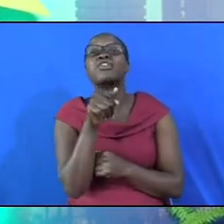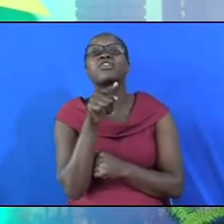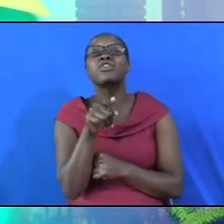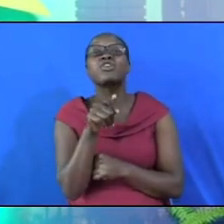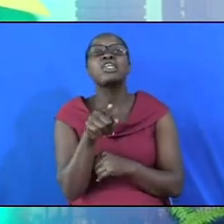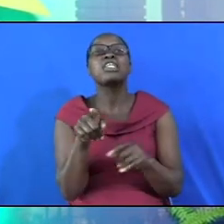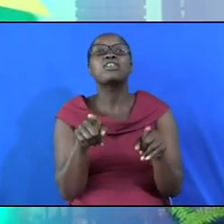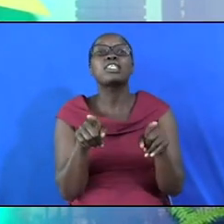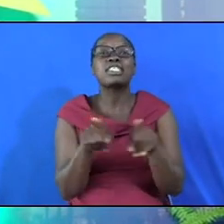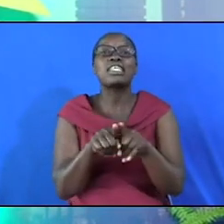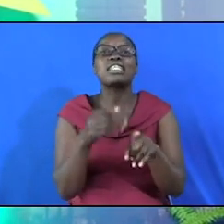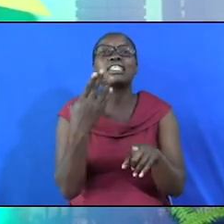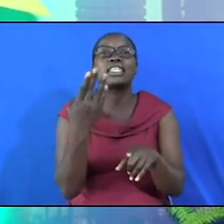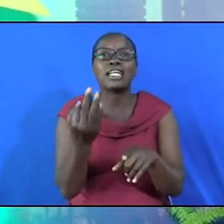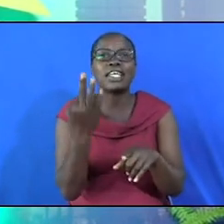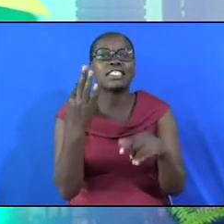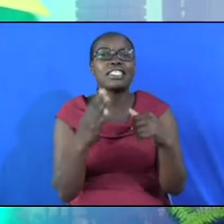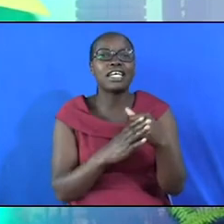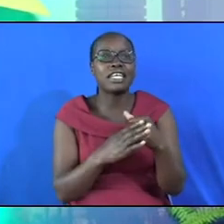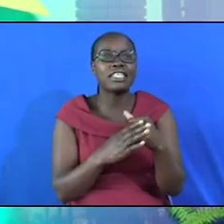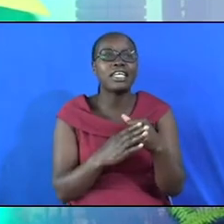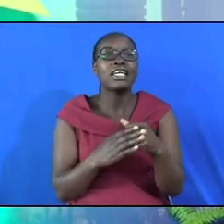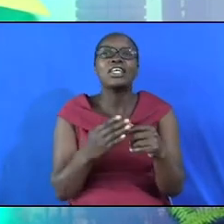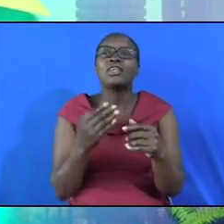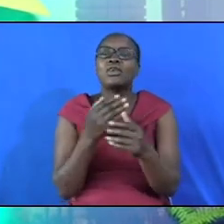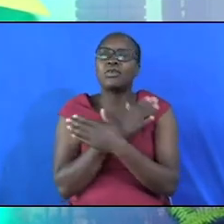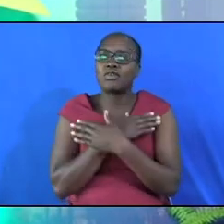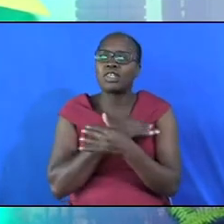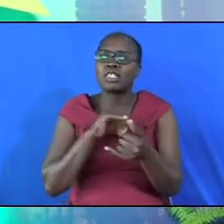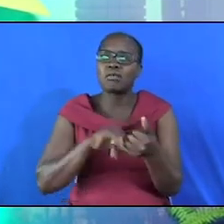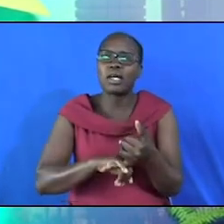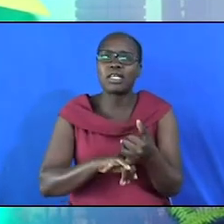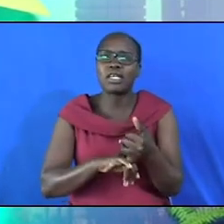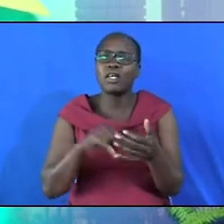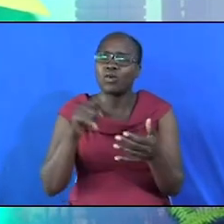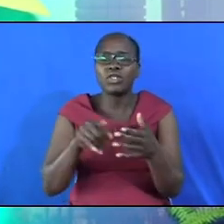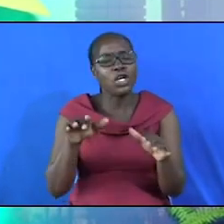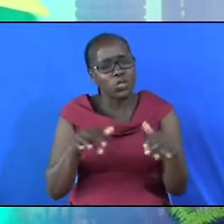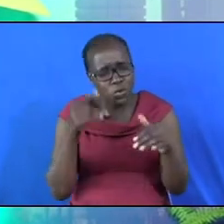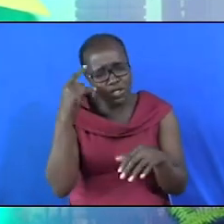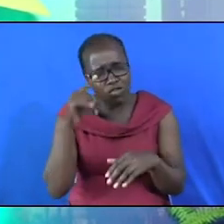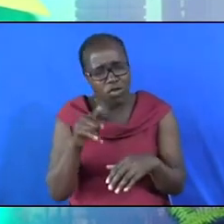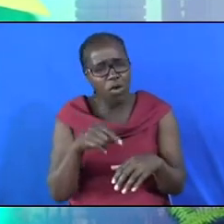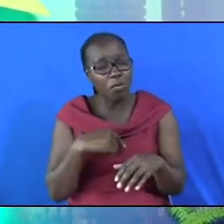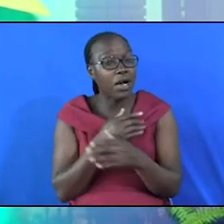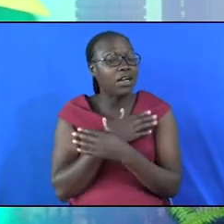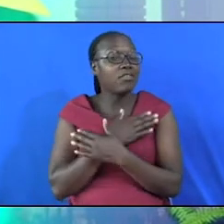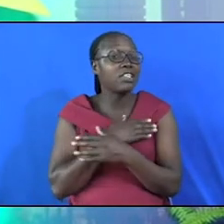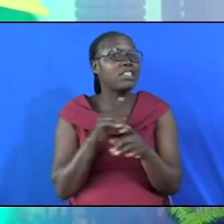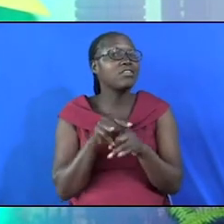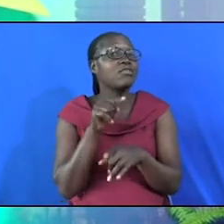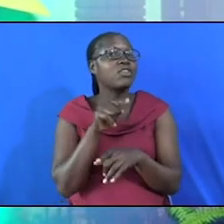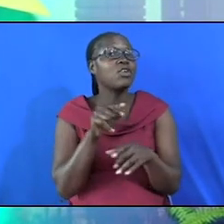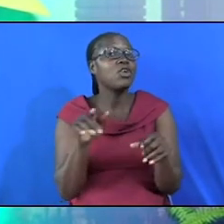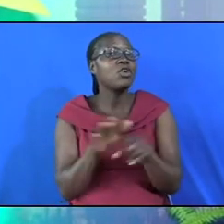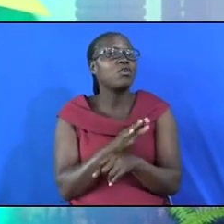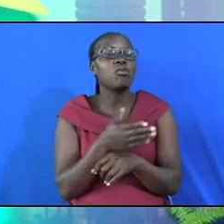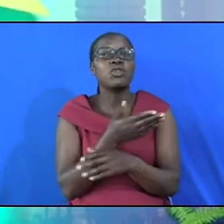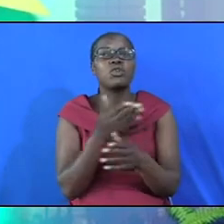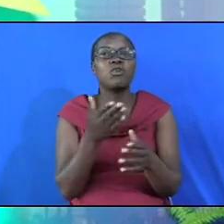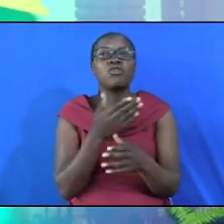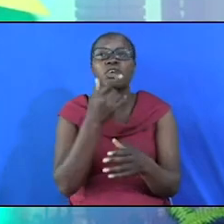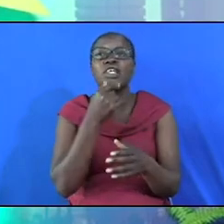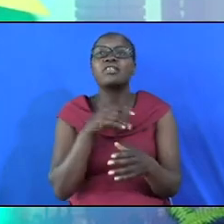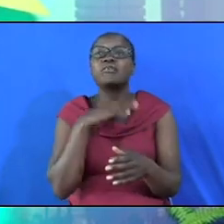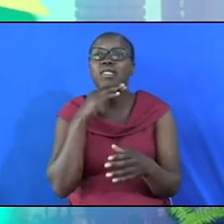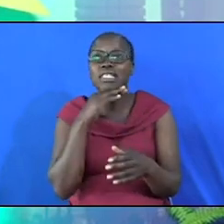you are saying that the age mates, your age mates are getting married. What are you still waiting for? My friend, even you, most of your age mates